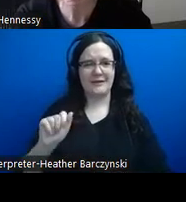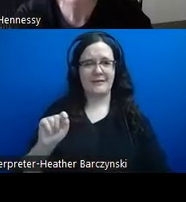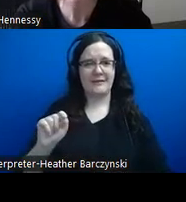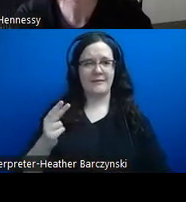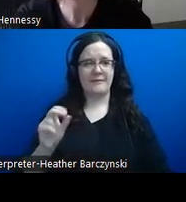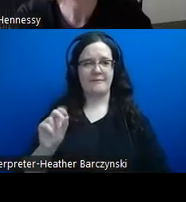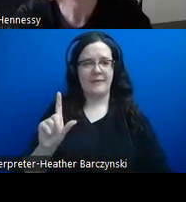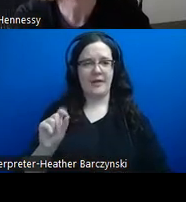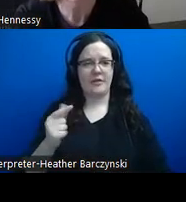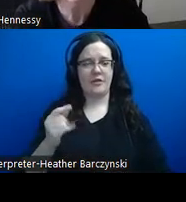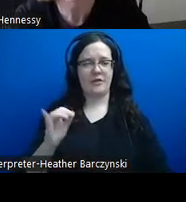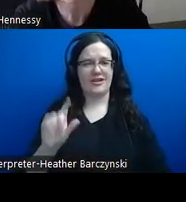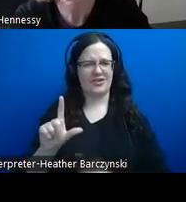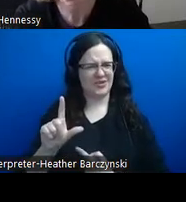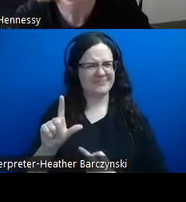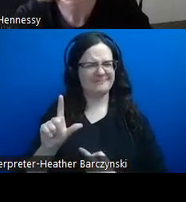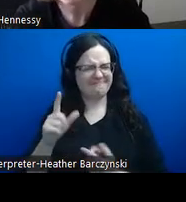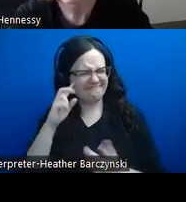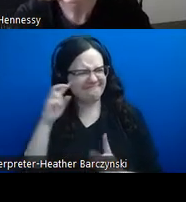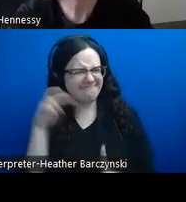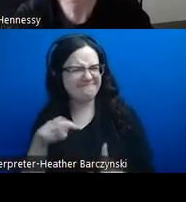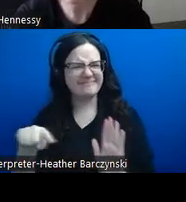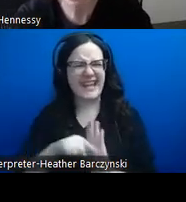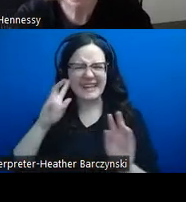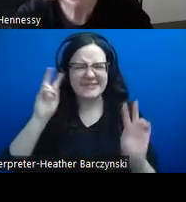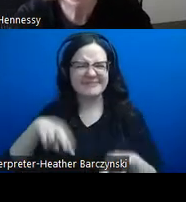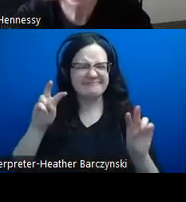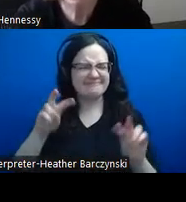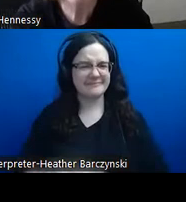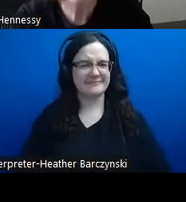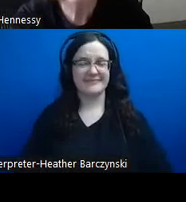gambling problems was considered to be negative and pejorative. It is also very